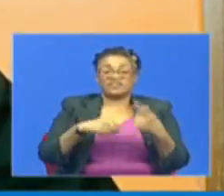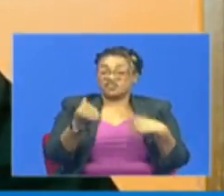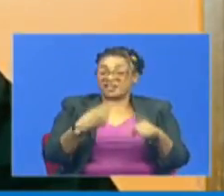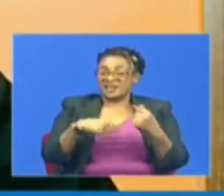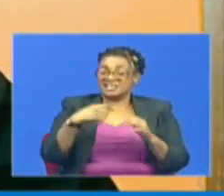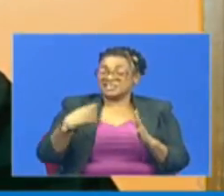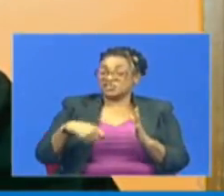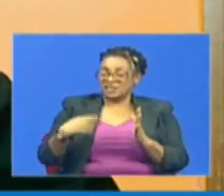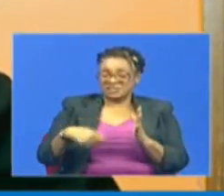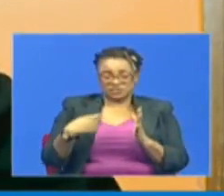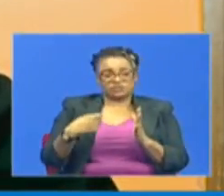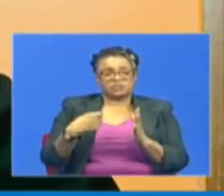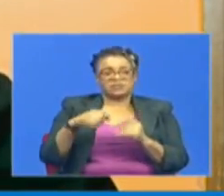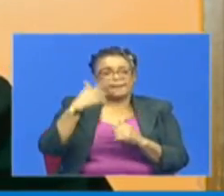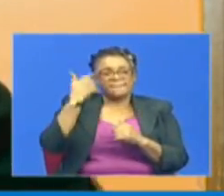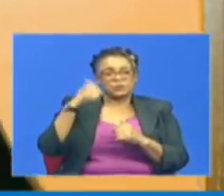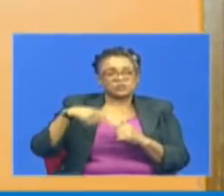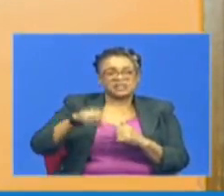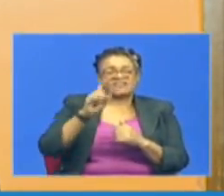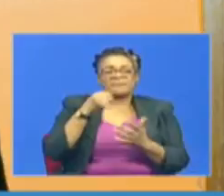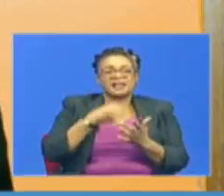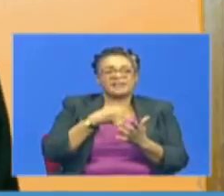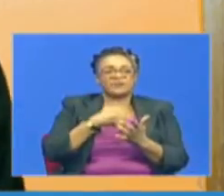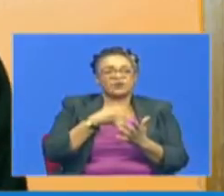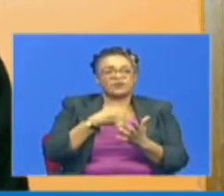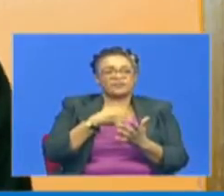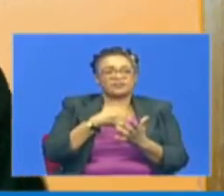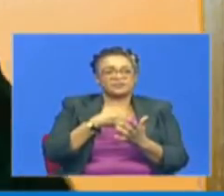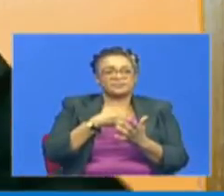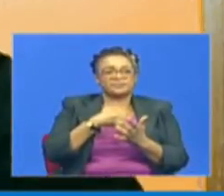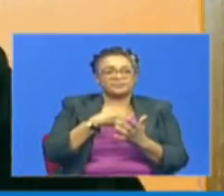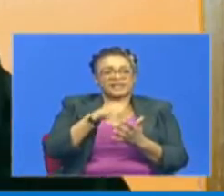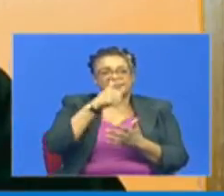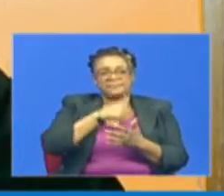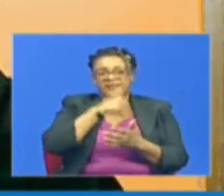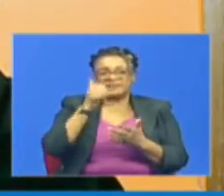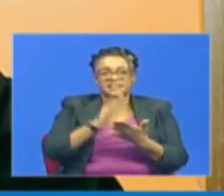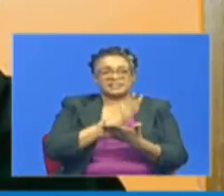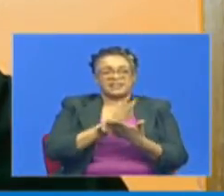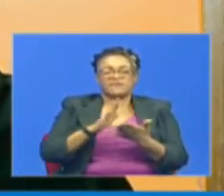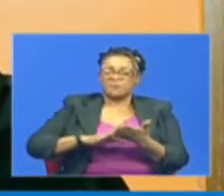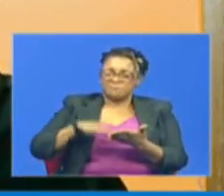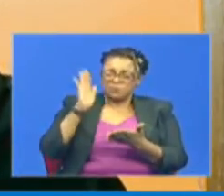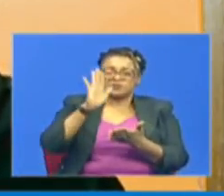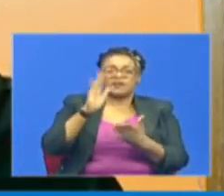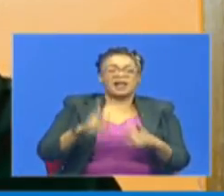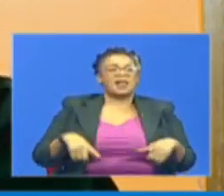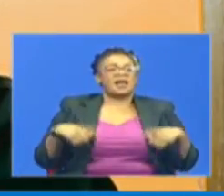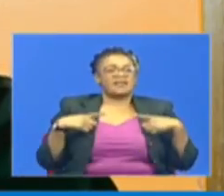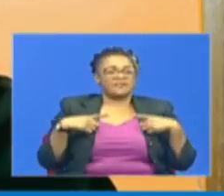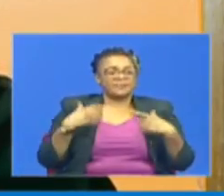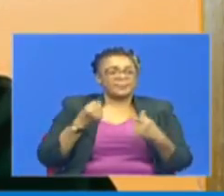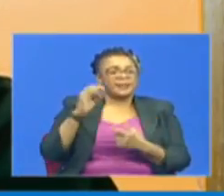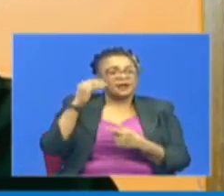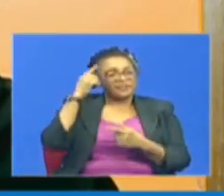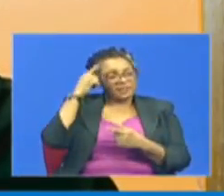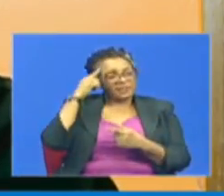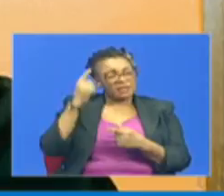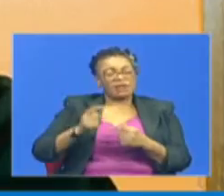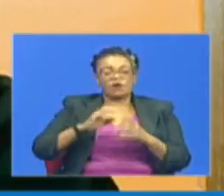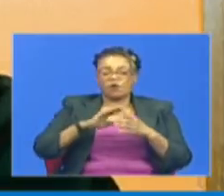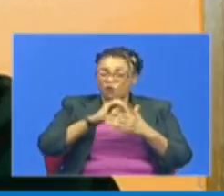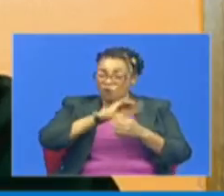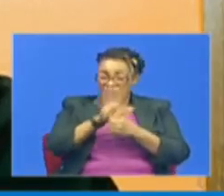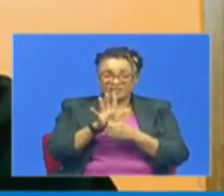industrialization, because Waziri has been involved and has been in the private sector for most of our life. So I think COVID found us with the